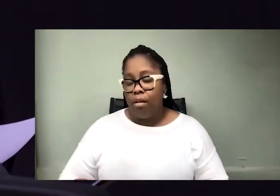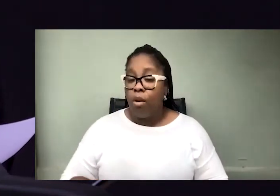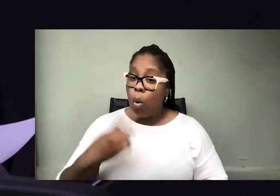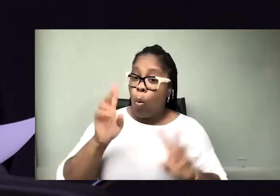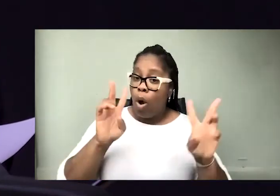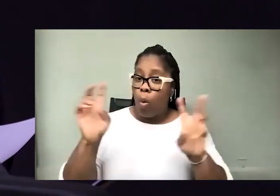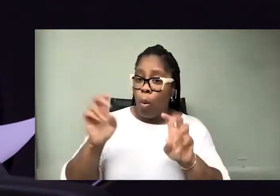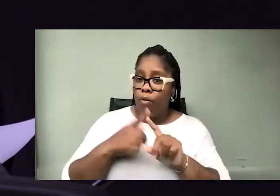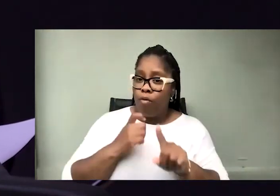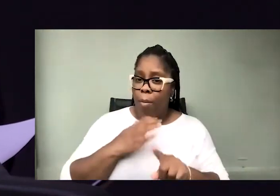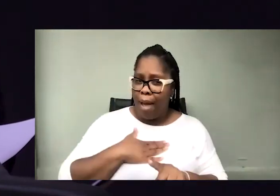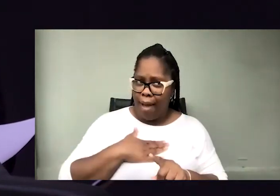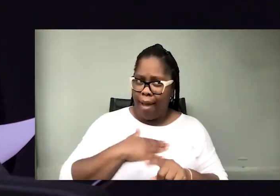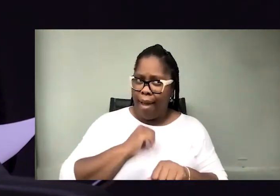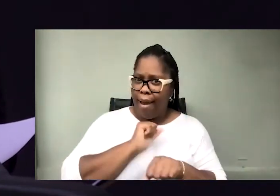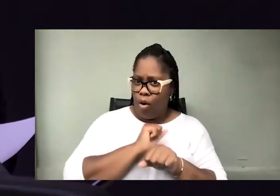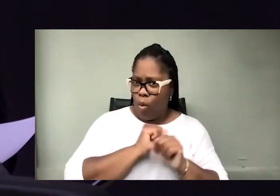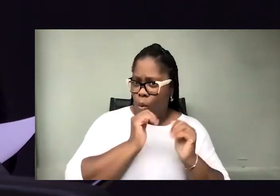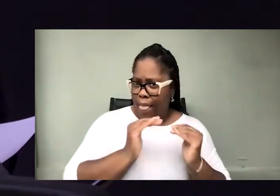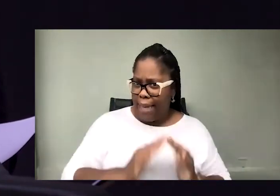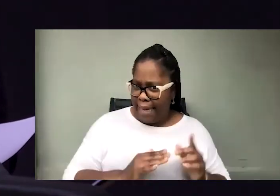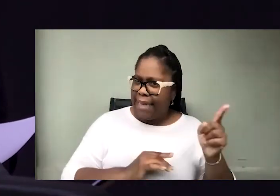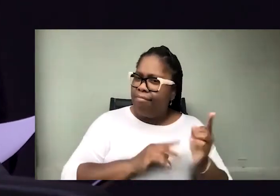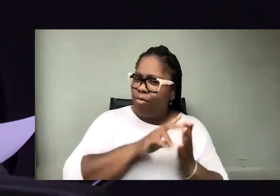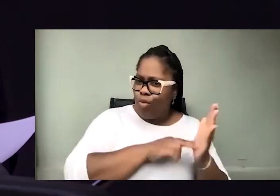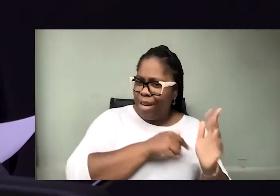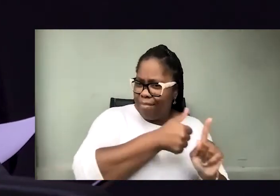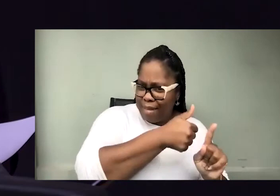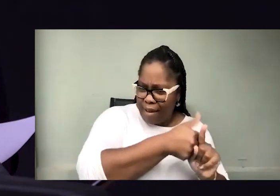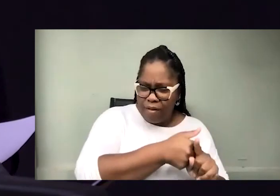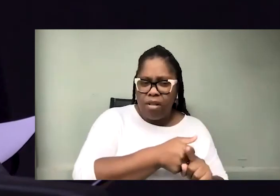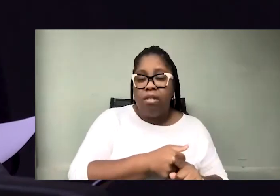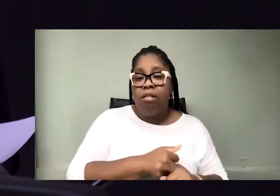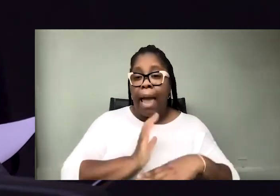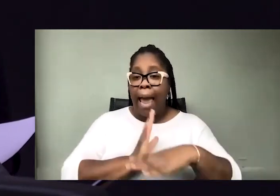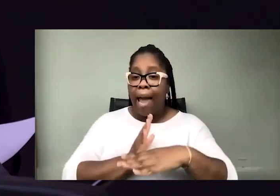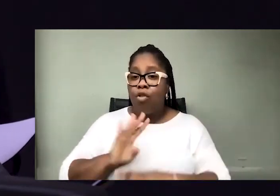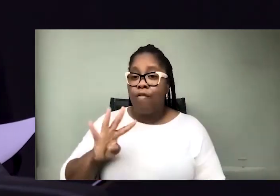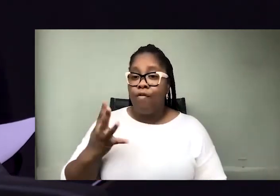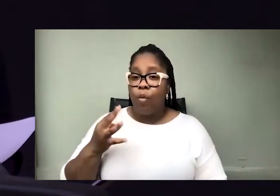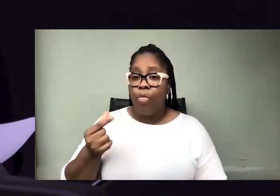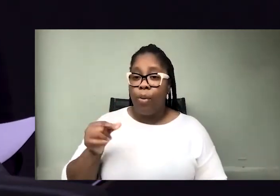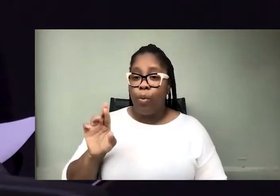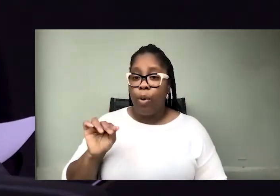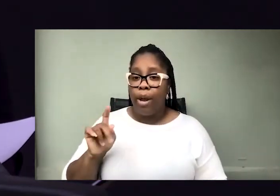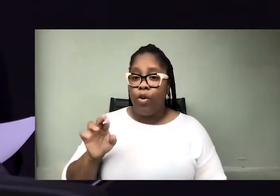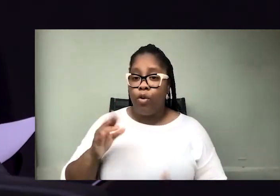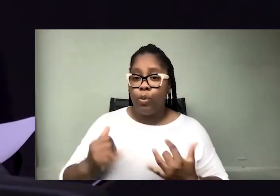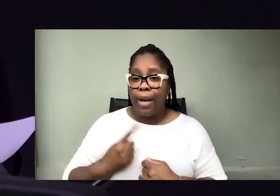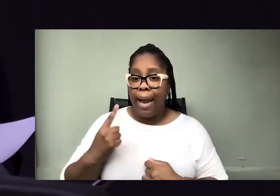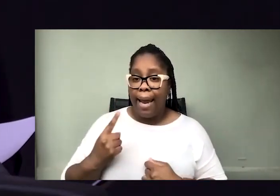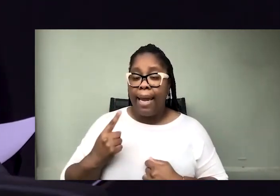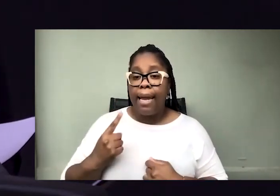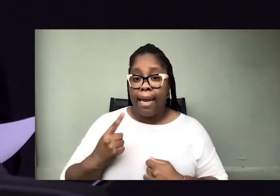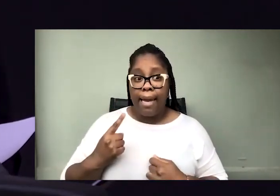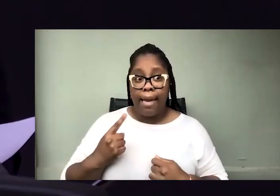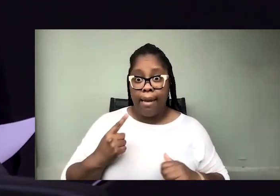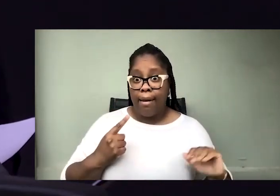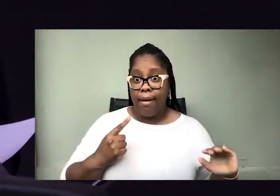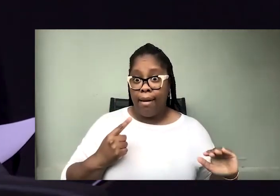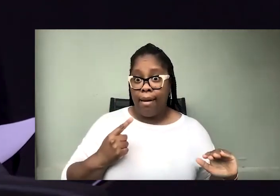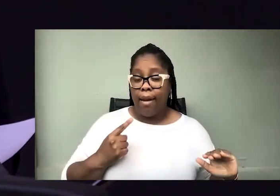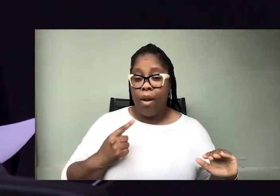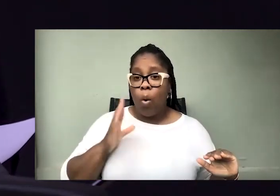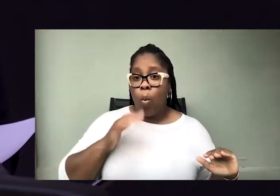from one of my colleagues who was reading the other day that the average 4th grader today is expected to live to the